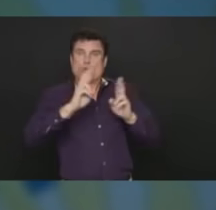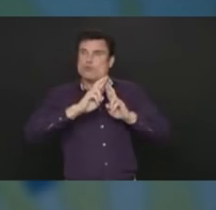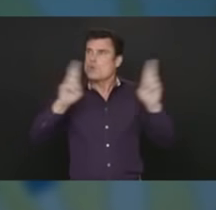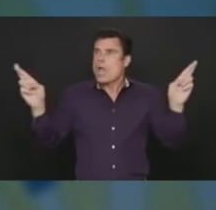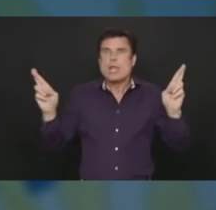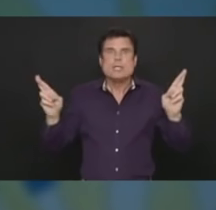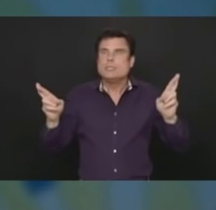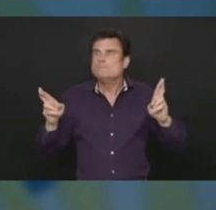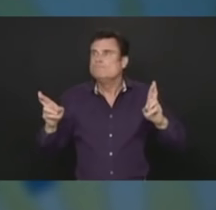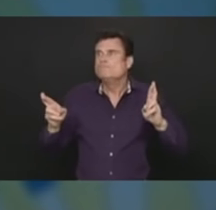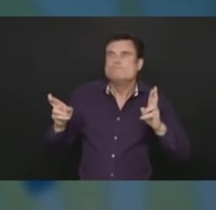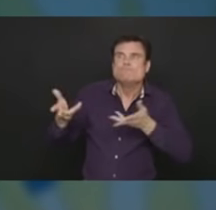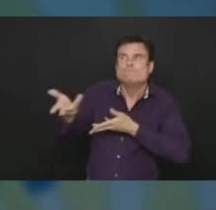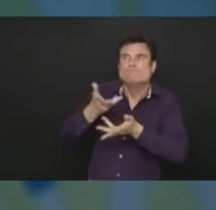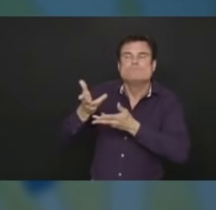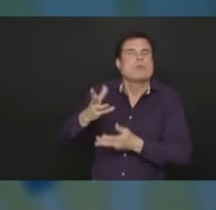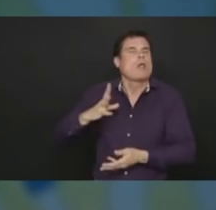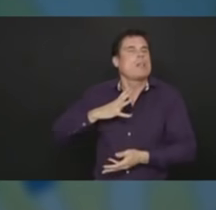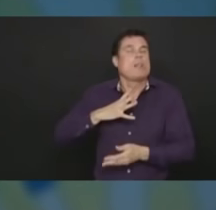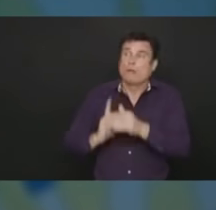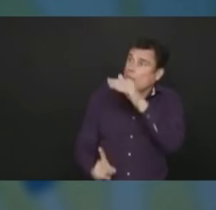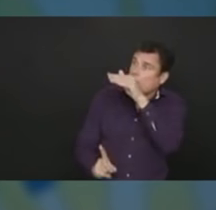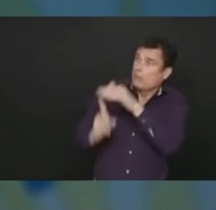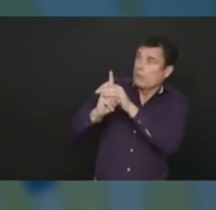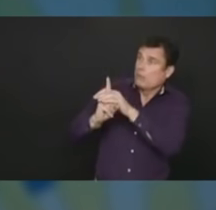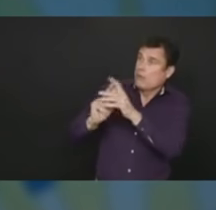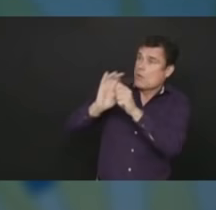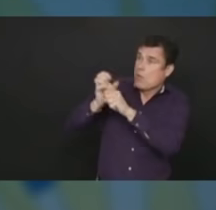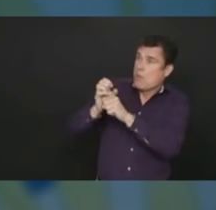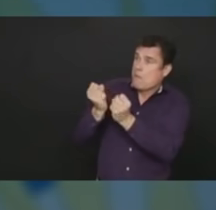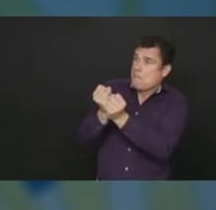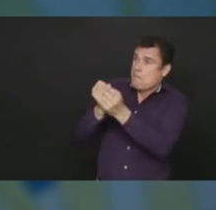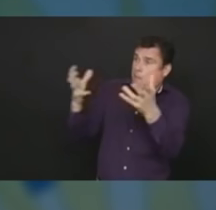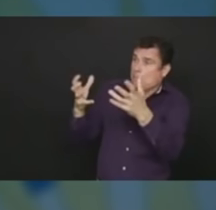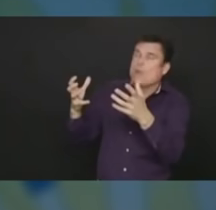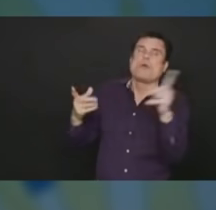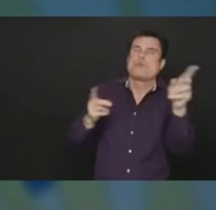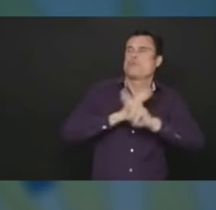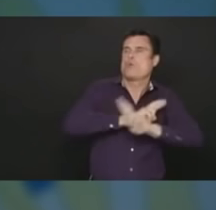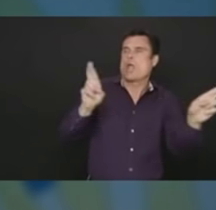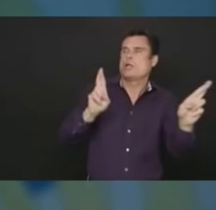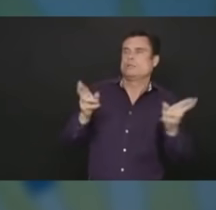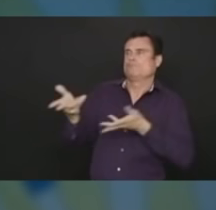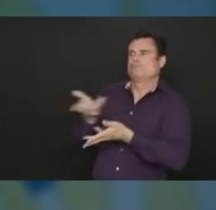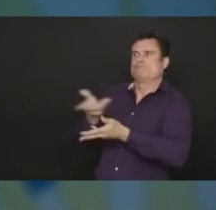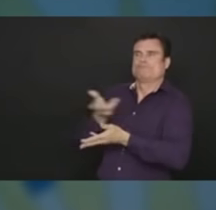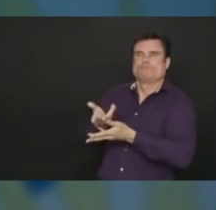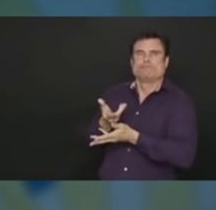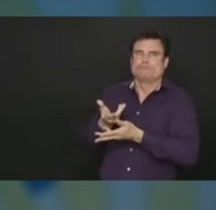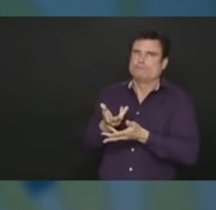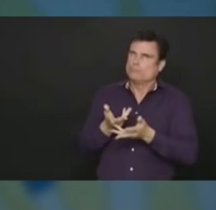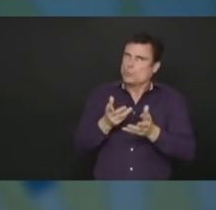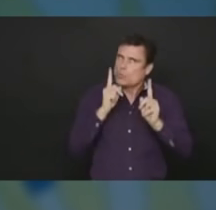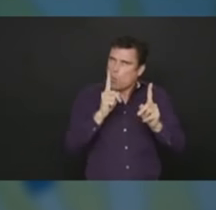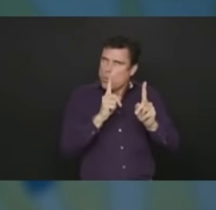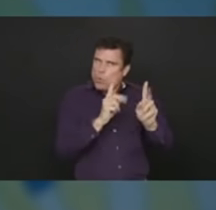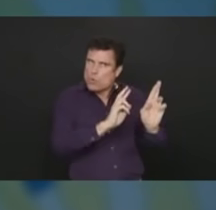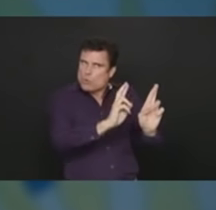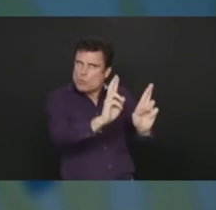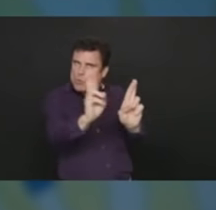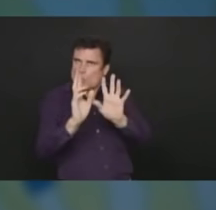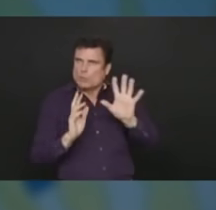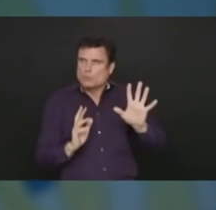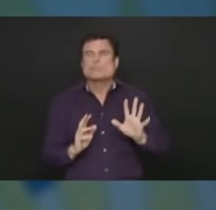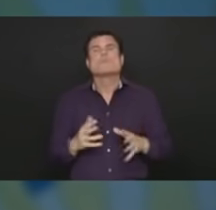of course, the physical and mental health challenges that come with the social restrictions that we've had in the last few months. And that